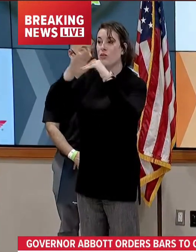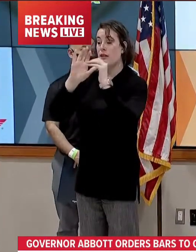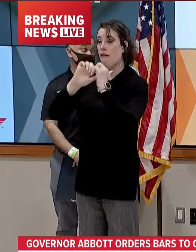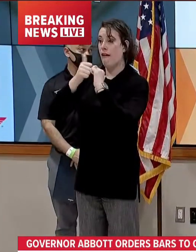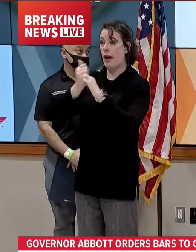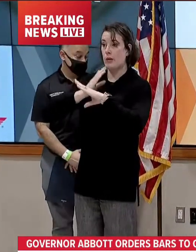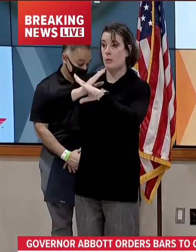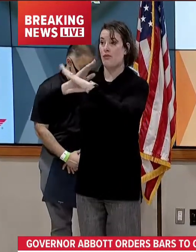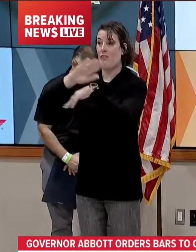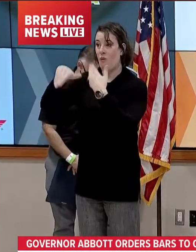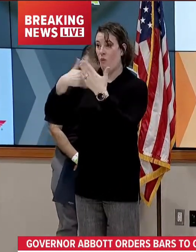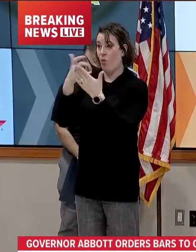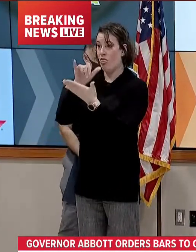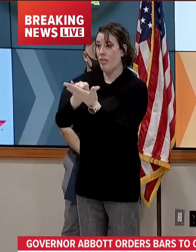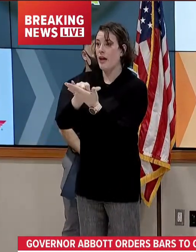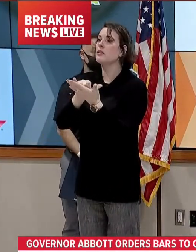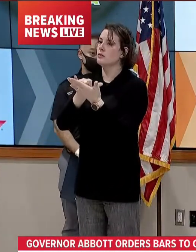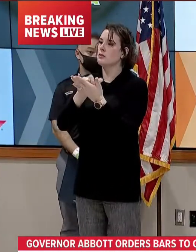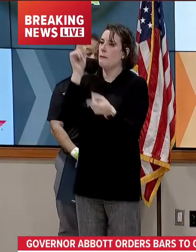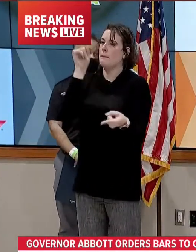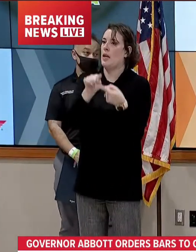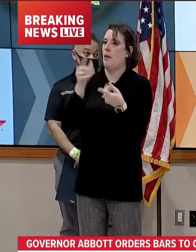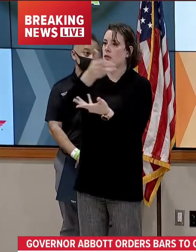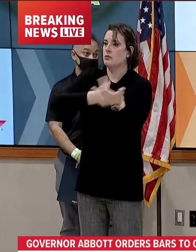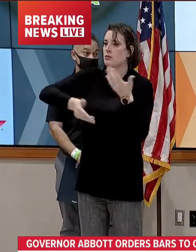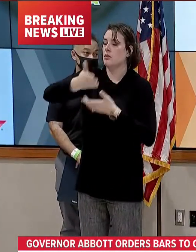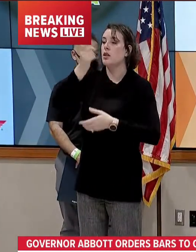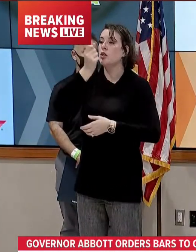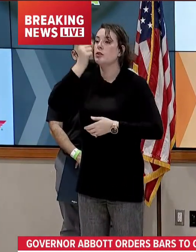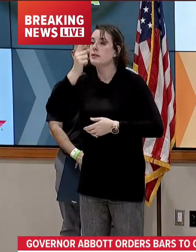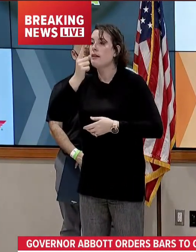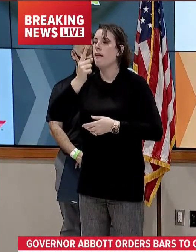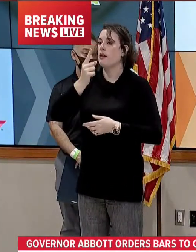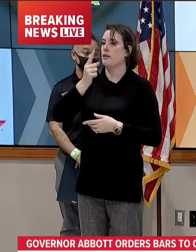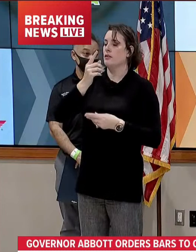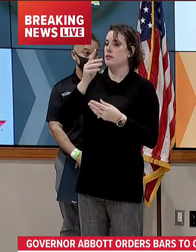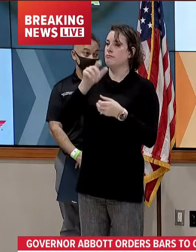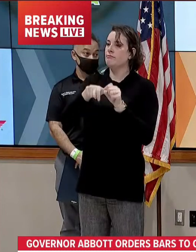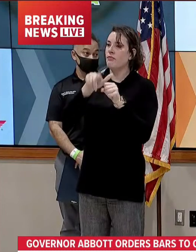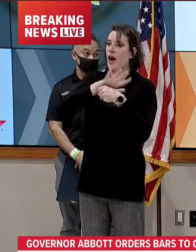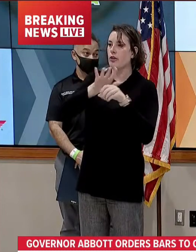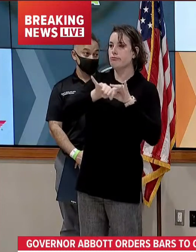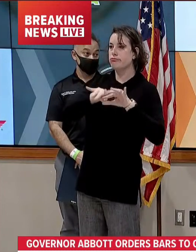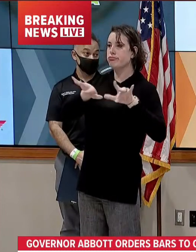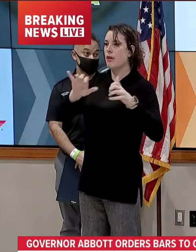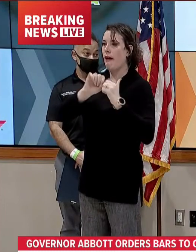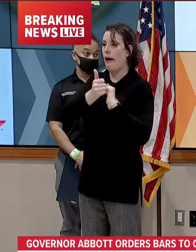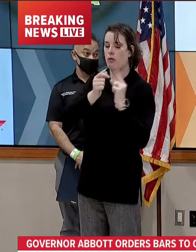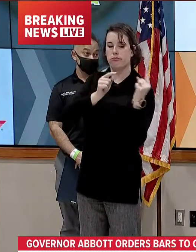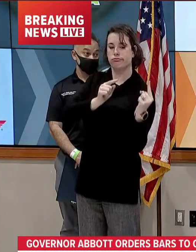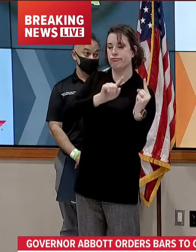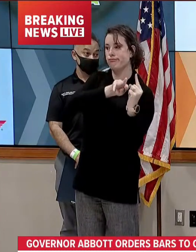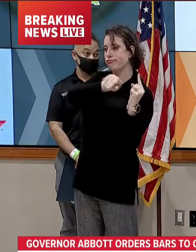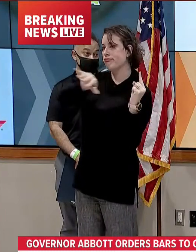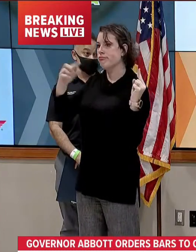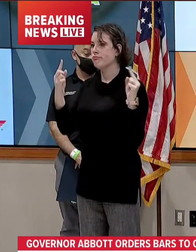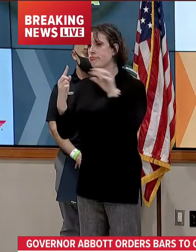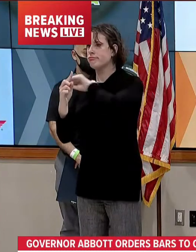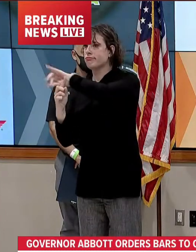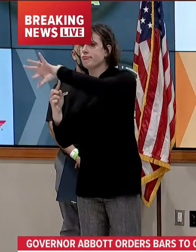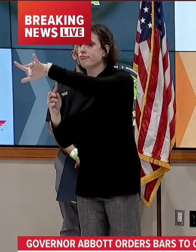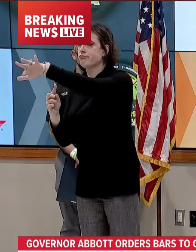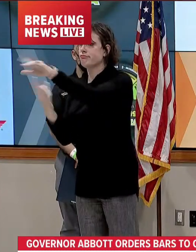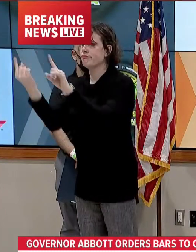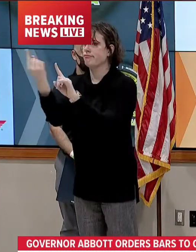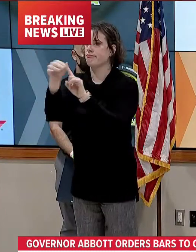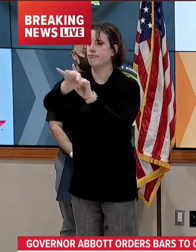to prevent all of this is minimizing contacts. We know this virus spreads from person to person, and that's why it's logical that we are where we are, and we know what the